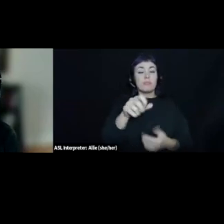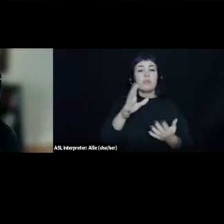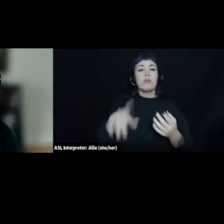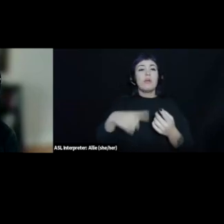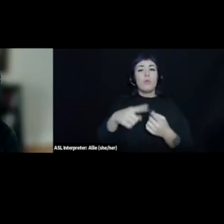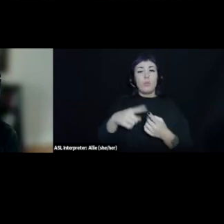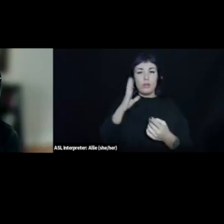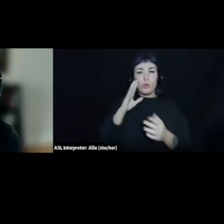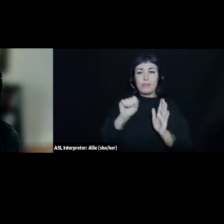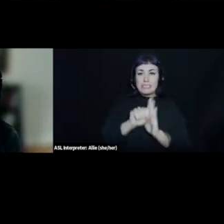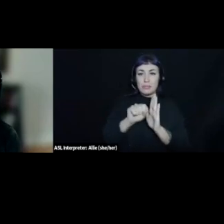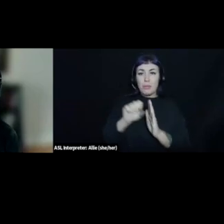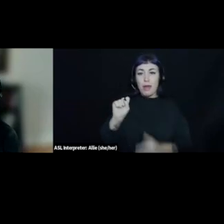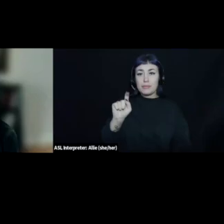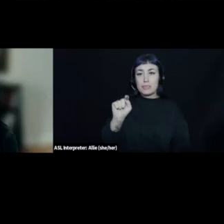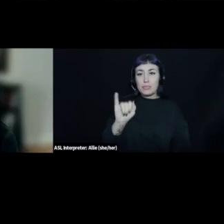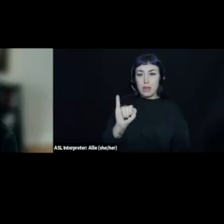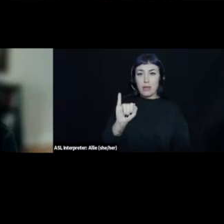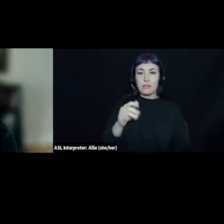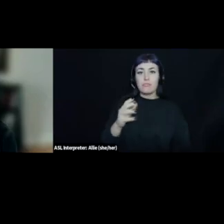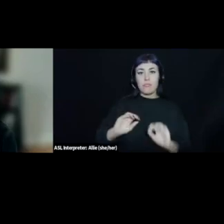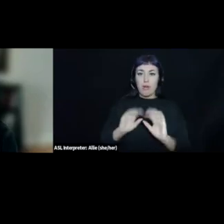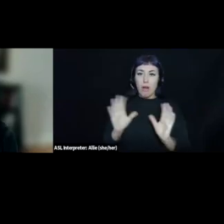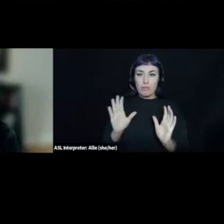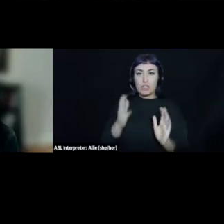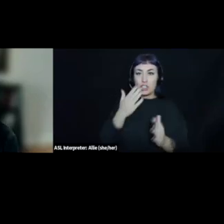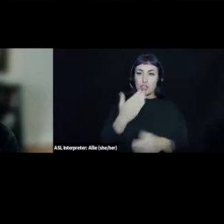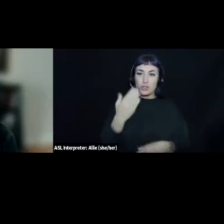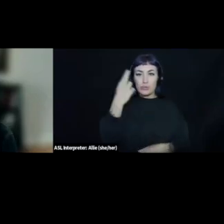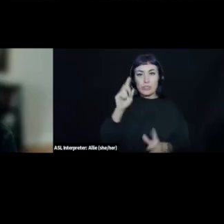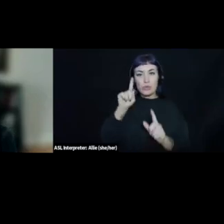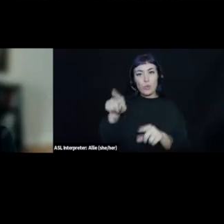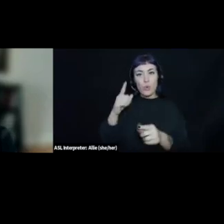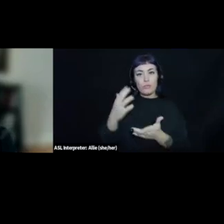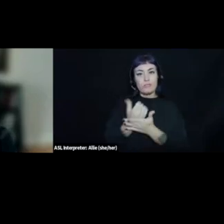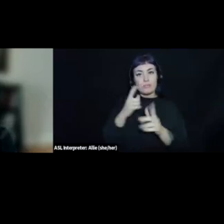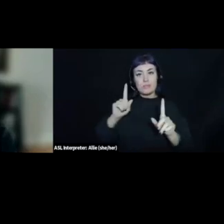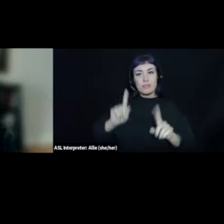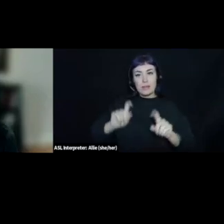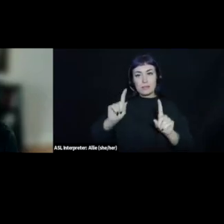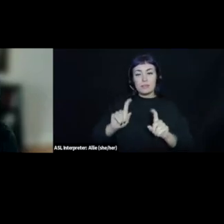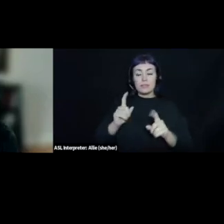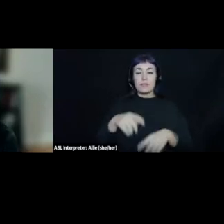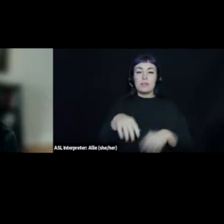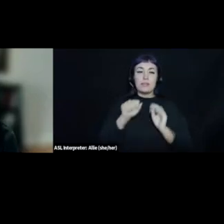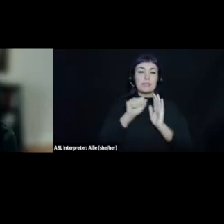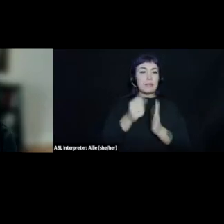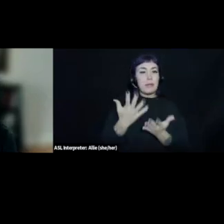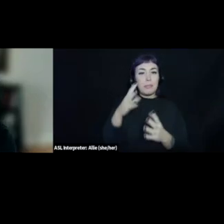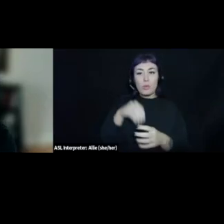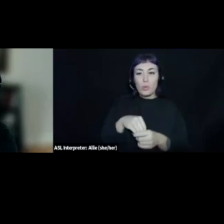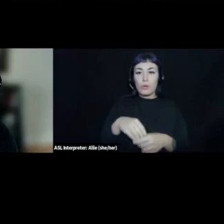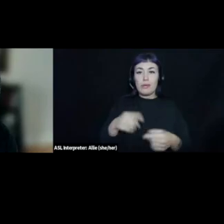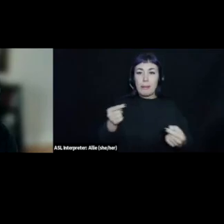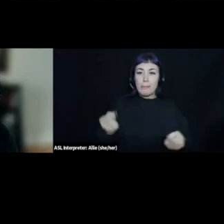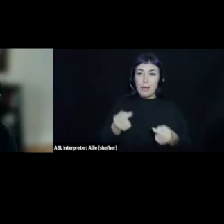you have symptoms of STIs, that's obviously a good reason to go get tested. Symptoms might include